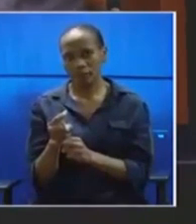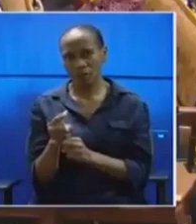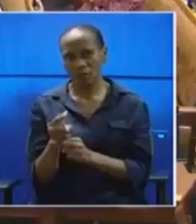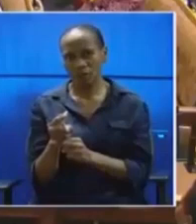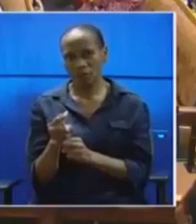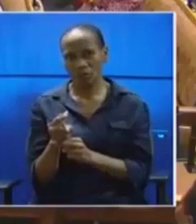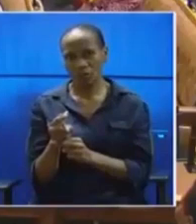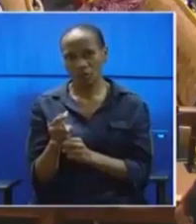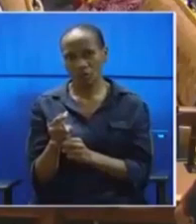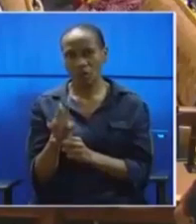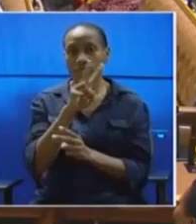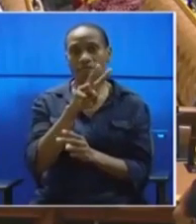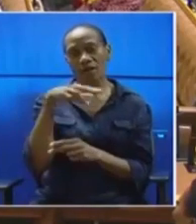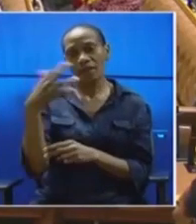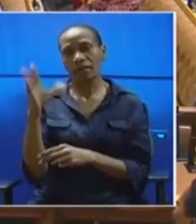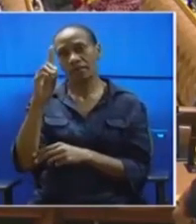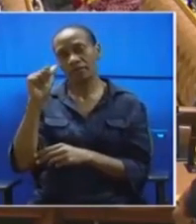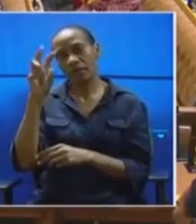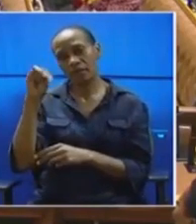please?